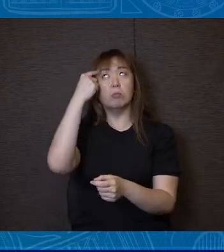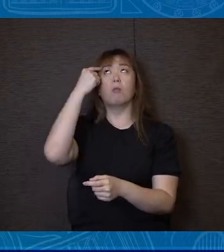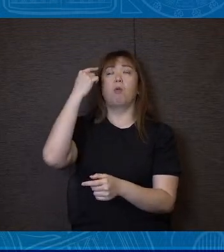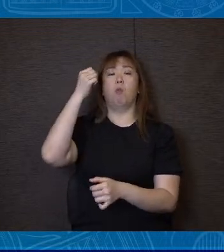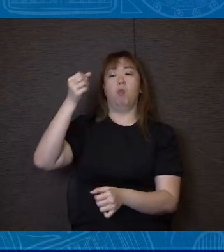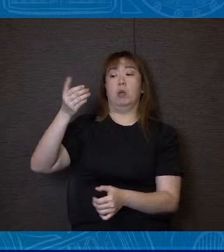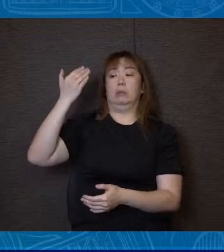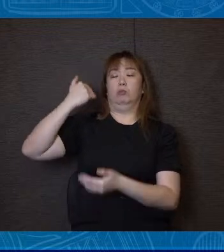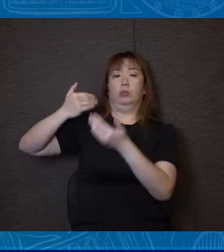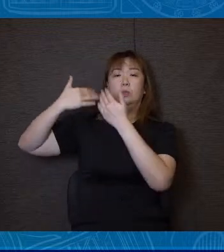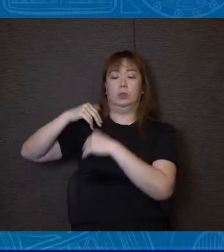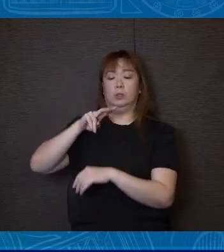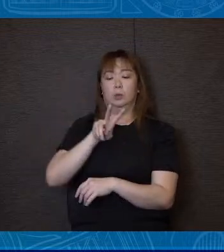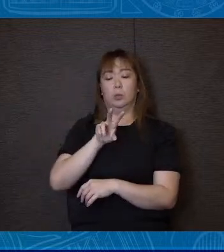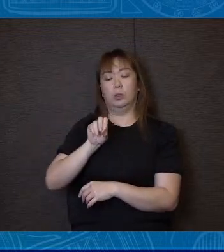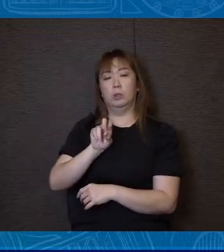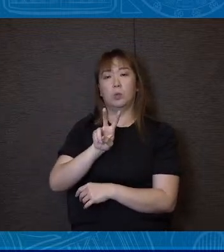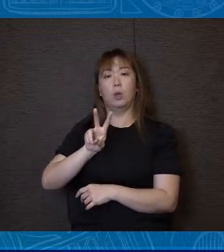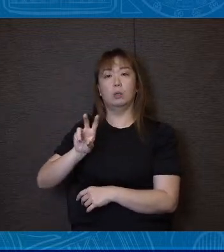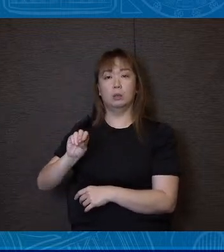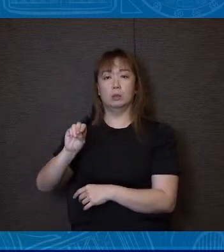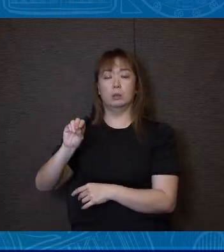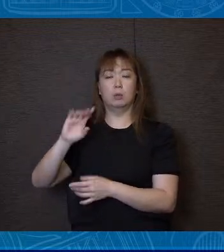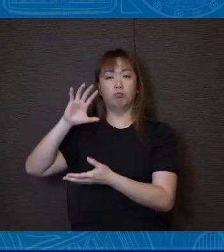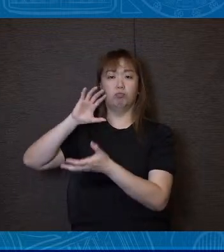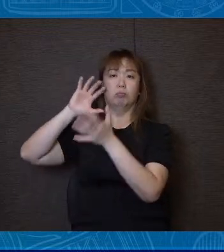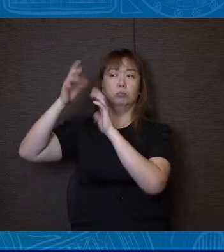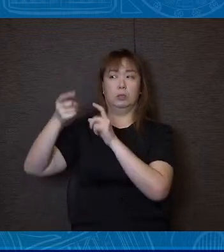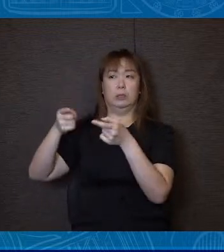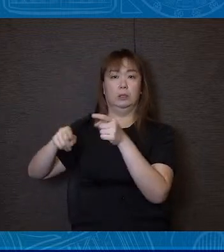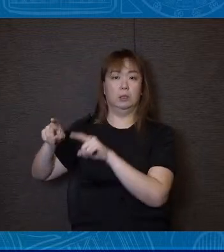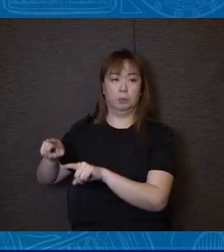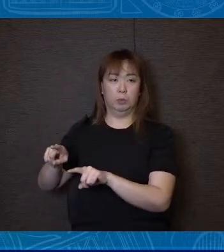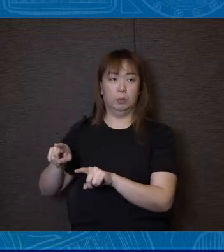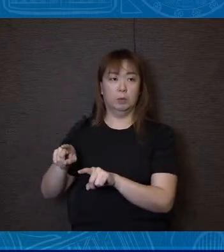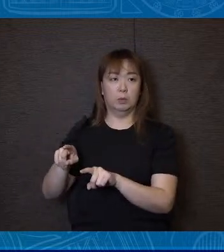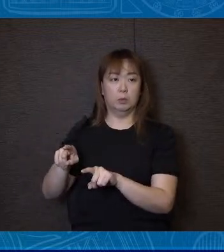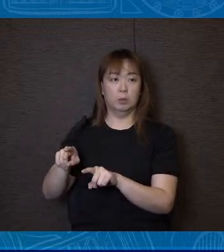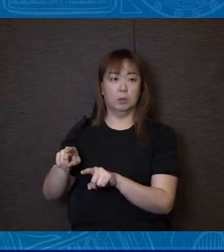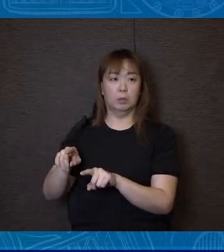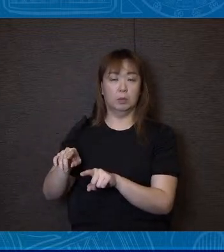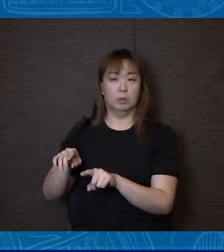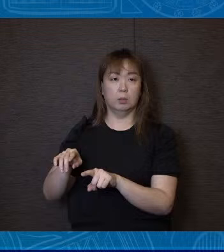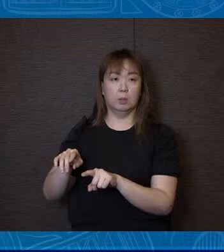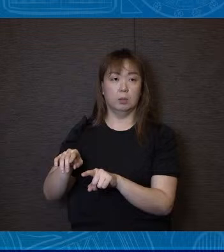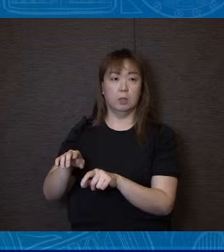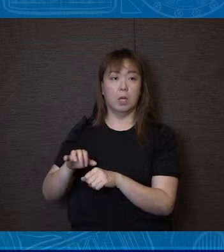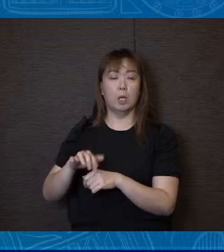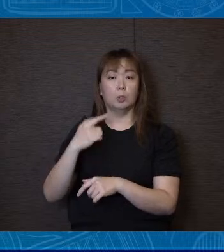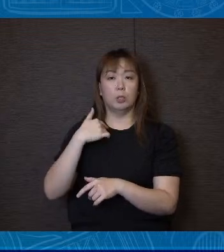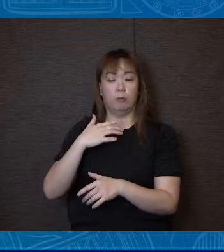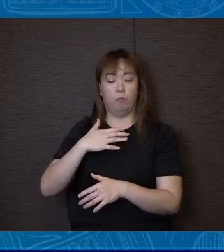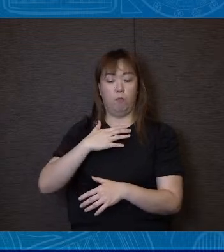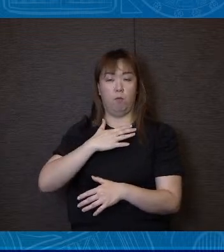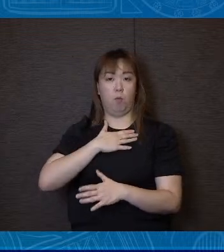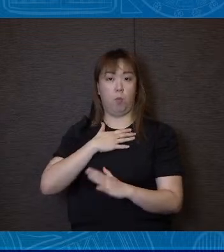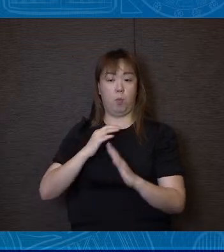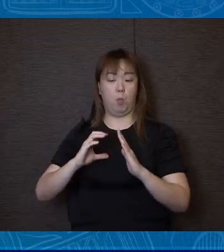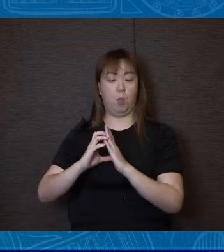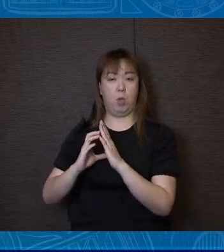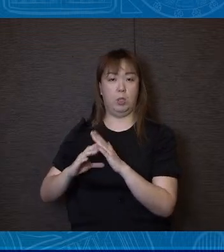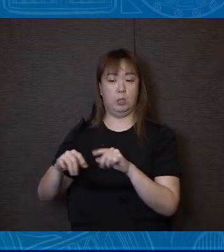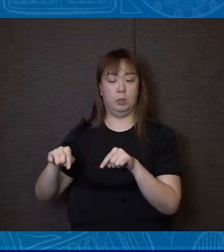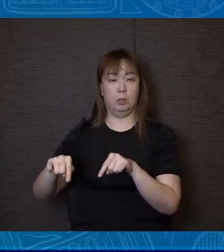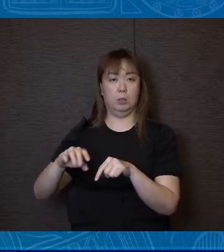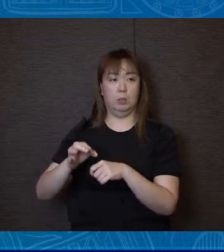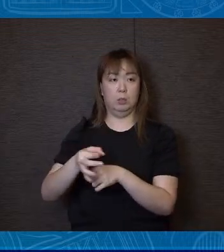in 2020, late 2020, Bicolor region, especially Camarines Sur, particularly our city, Iriga City, experienced